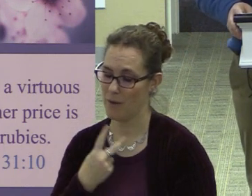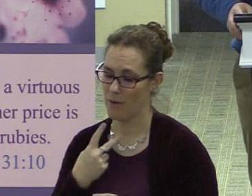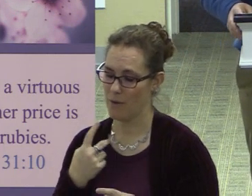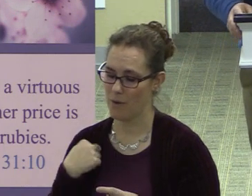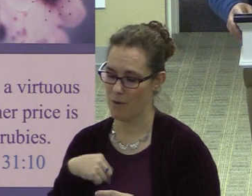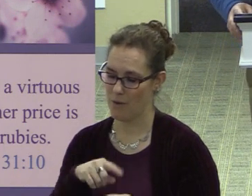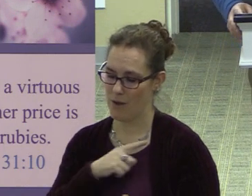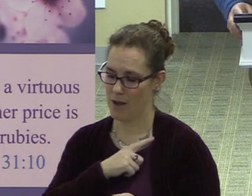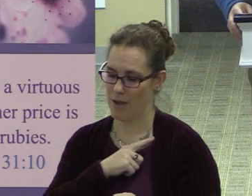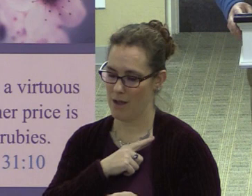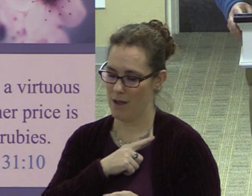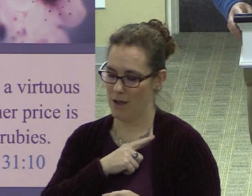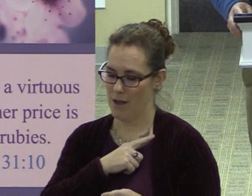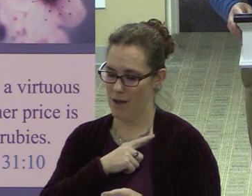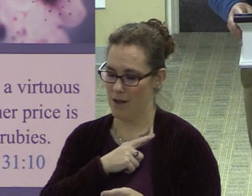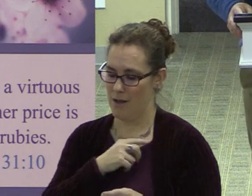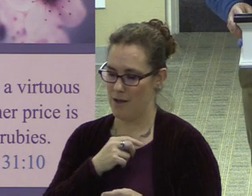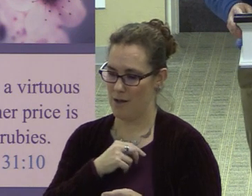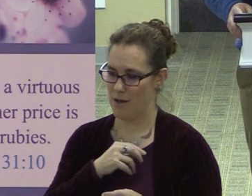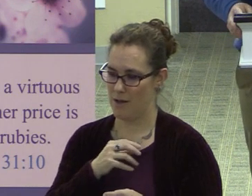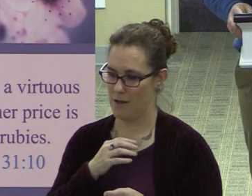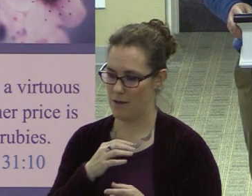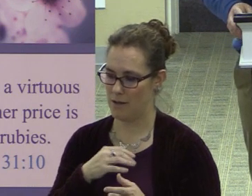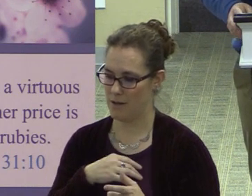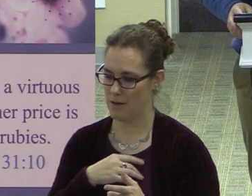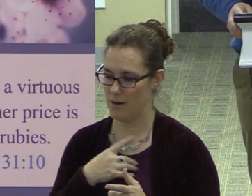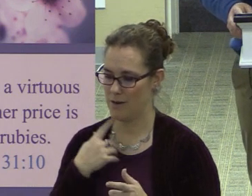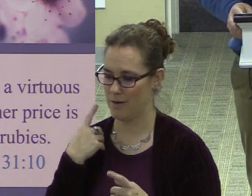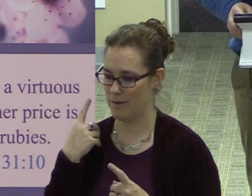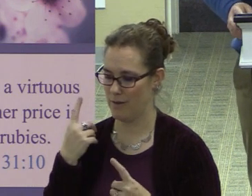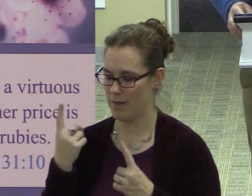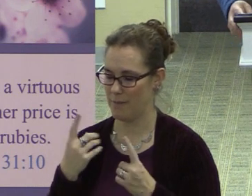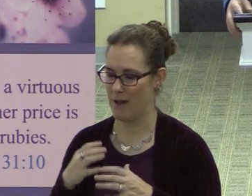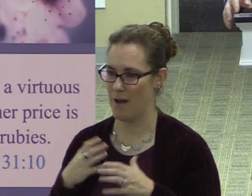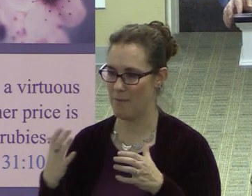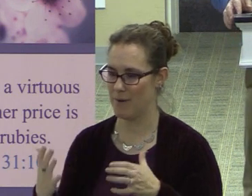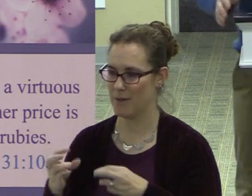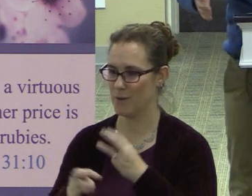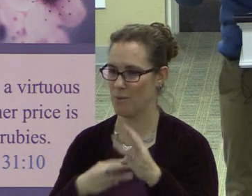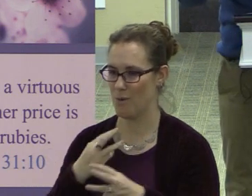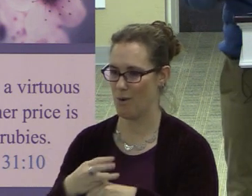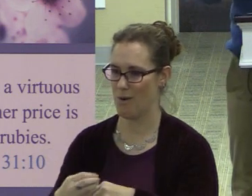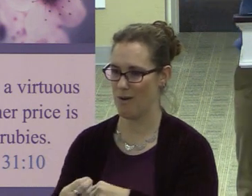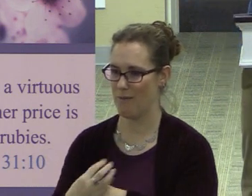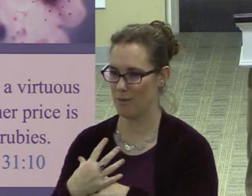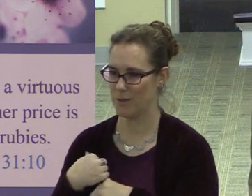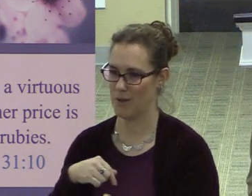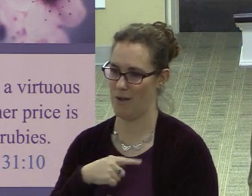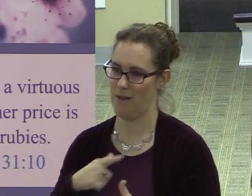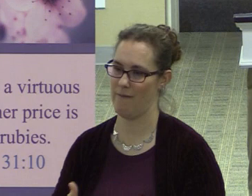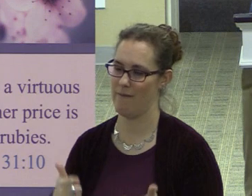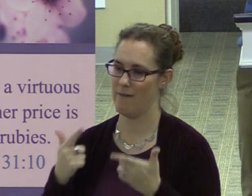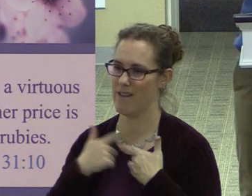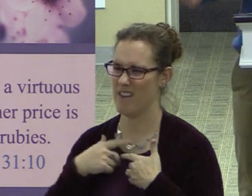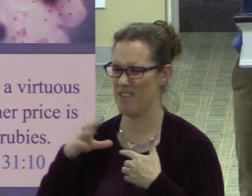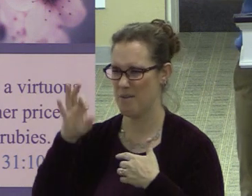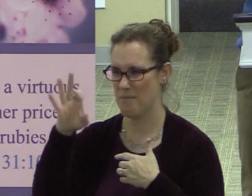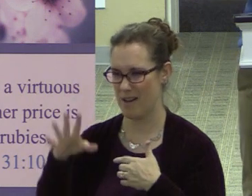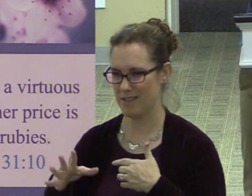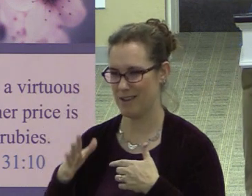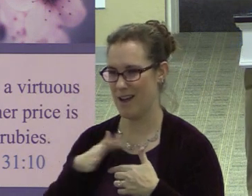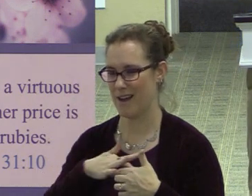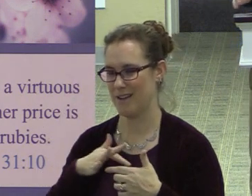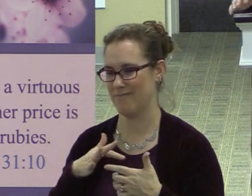underestimate the amount of influence the world has on our life. I mean, being a pastor, I get fascinated by